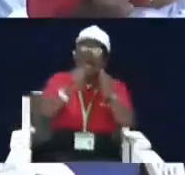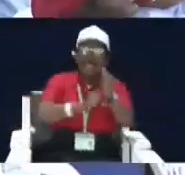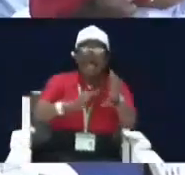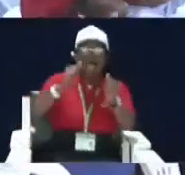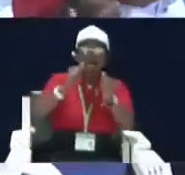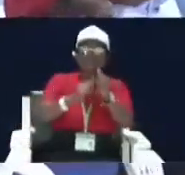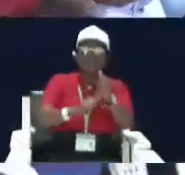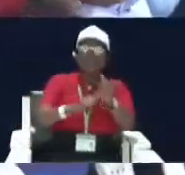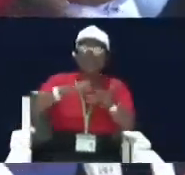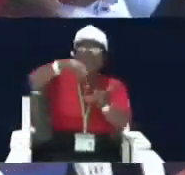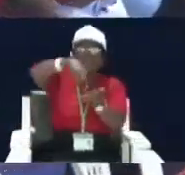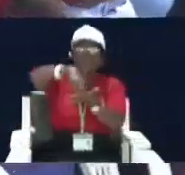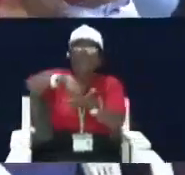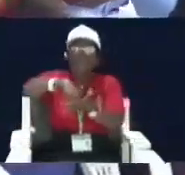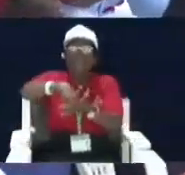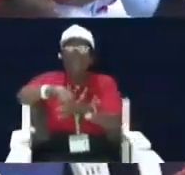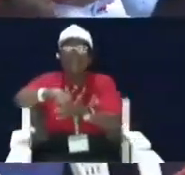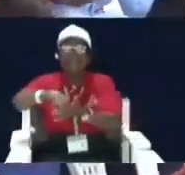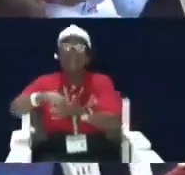Hallelujah. Every